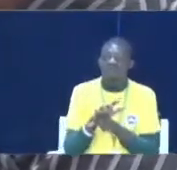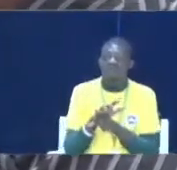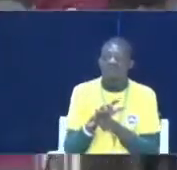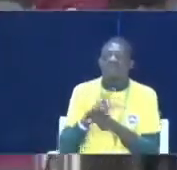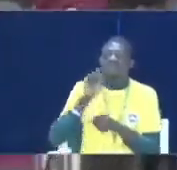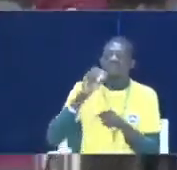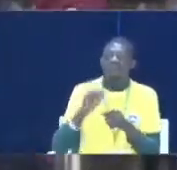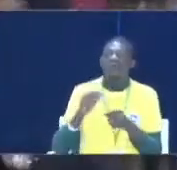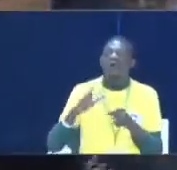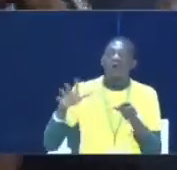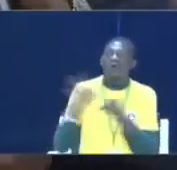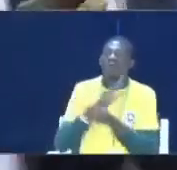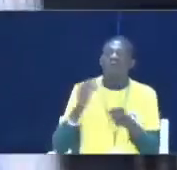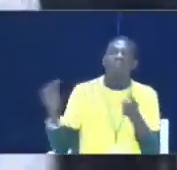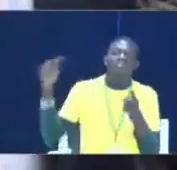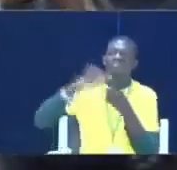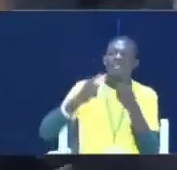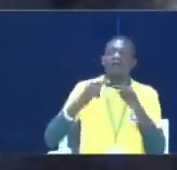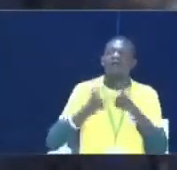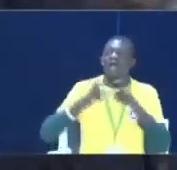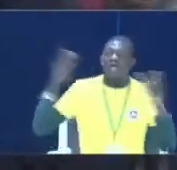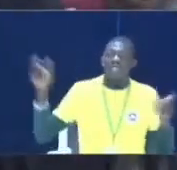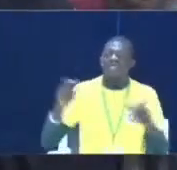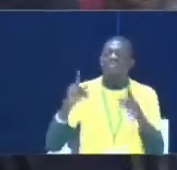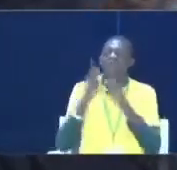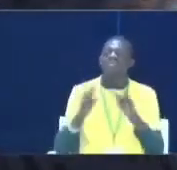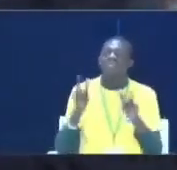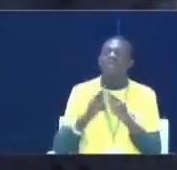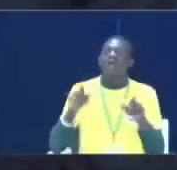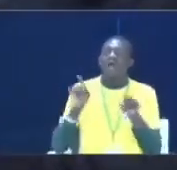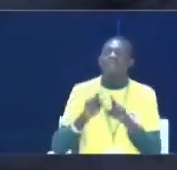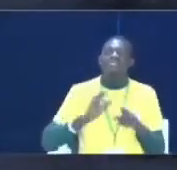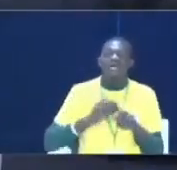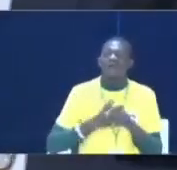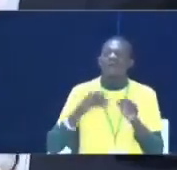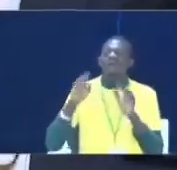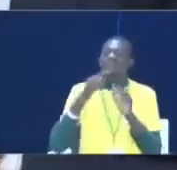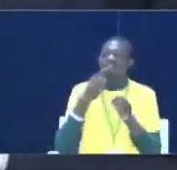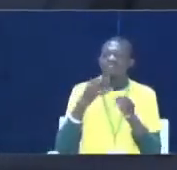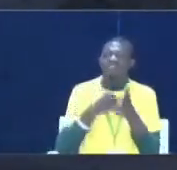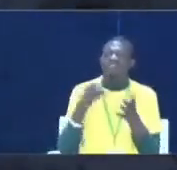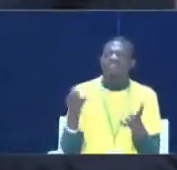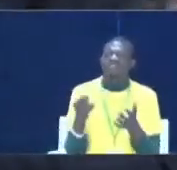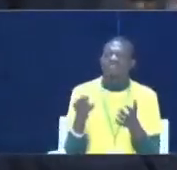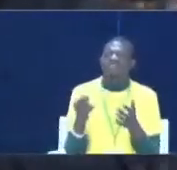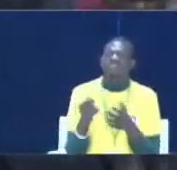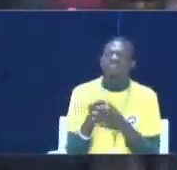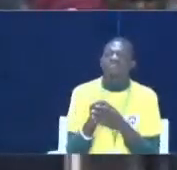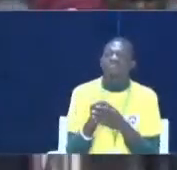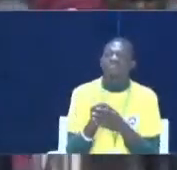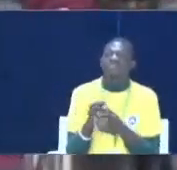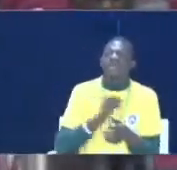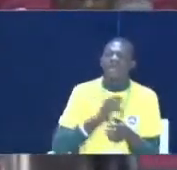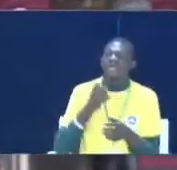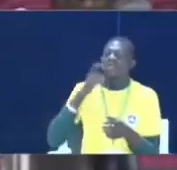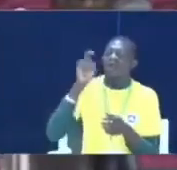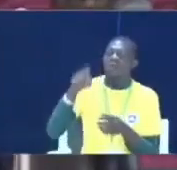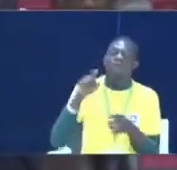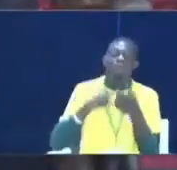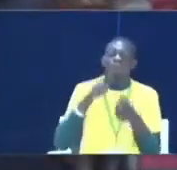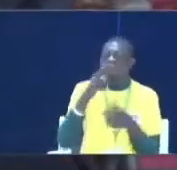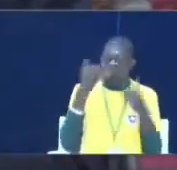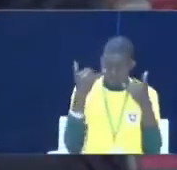So occupy till I come. Enlarge your tent, as our anchor text says. I speak to someone